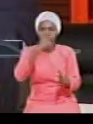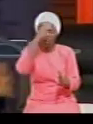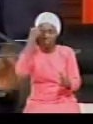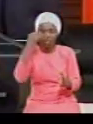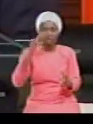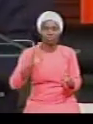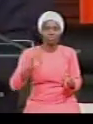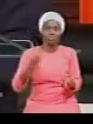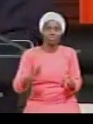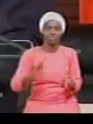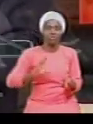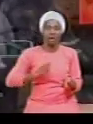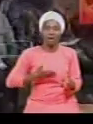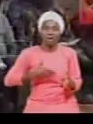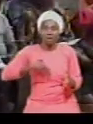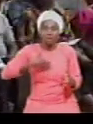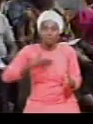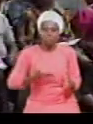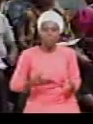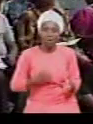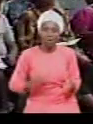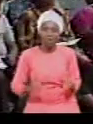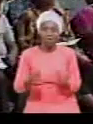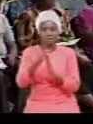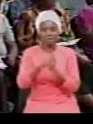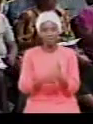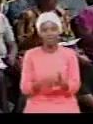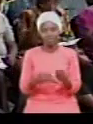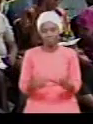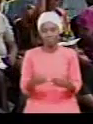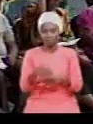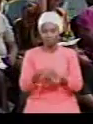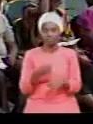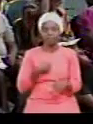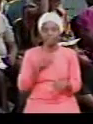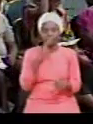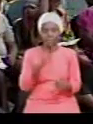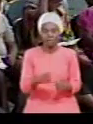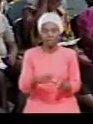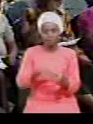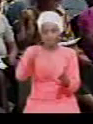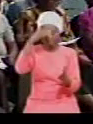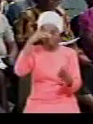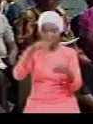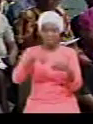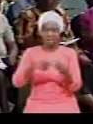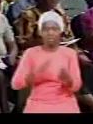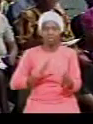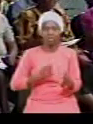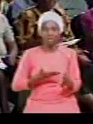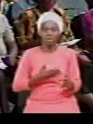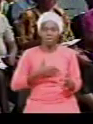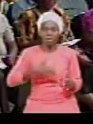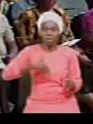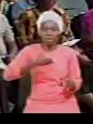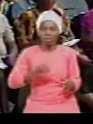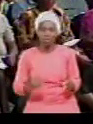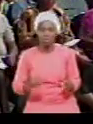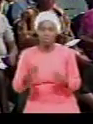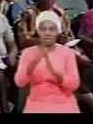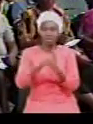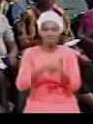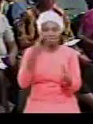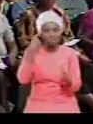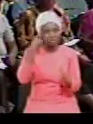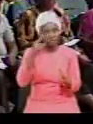of our willingness. Tonight, we're looking at our willingness for His resurrection power. Let's